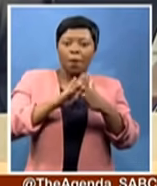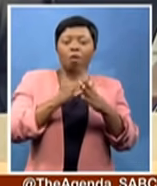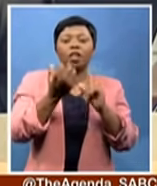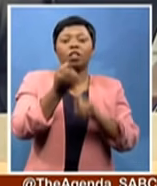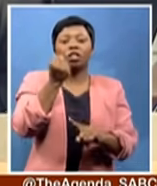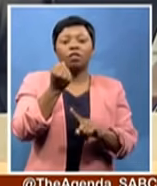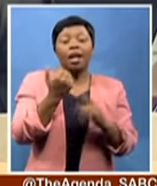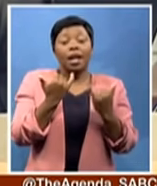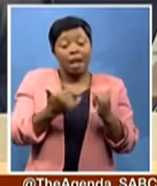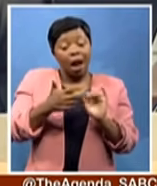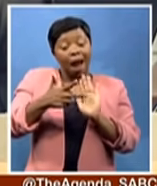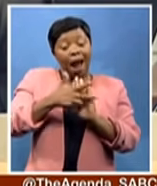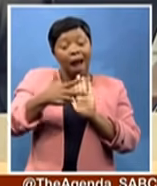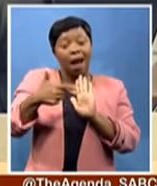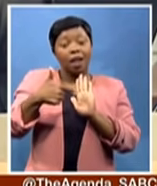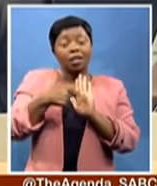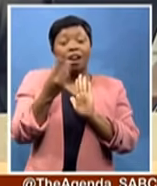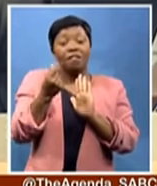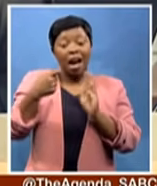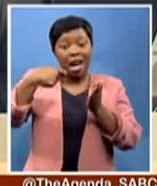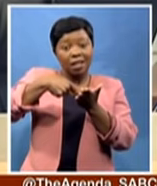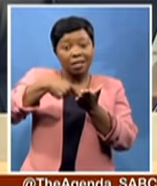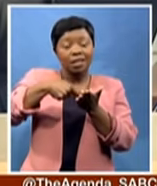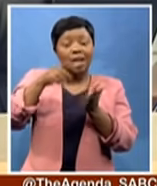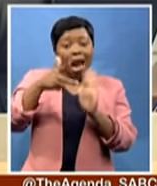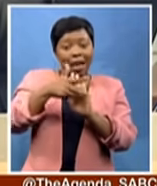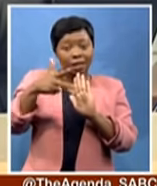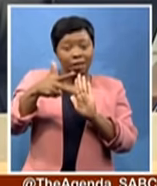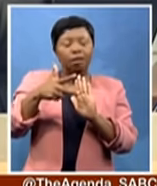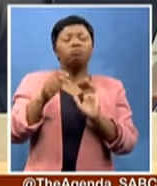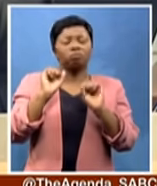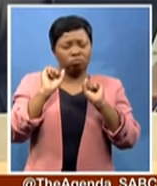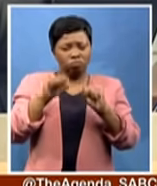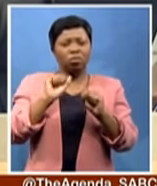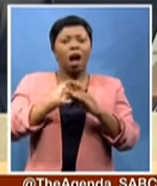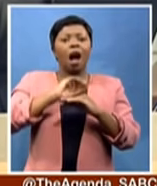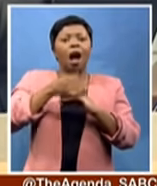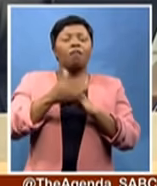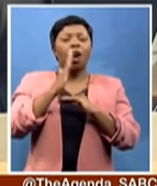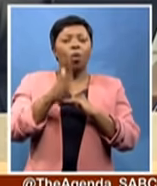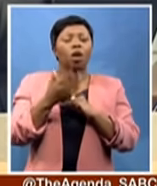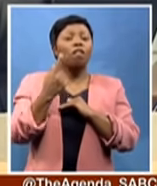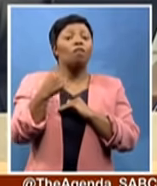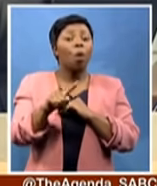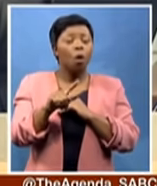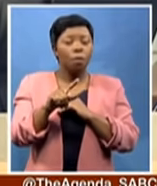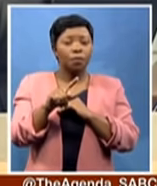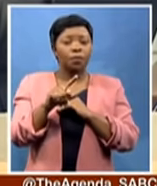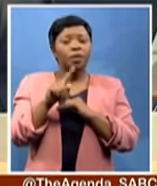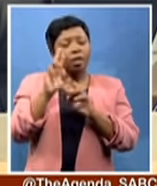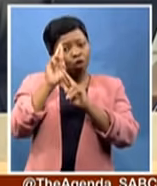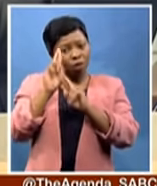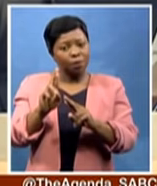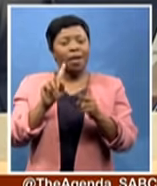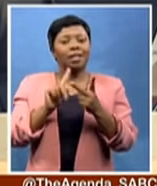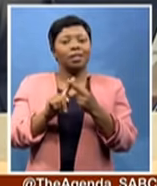a far-reaching implication for the integrity and transparency of our political system and